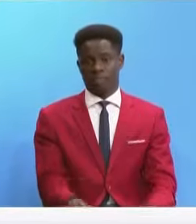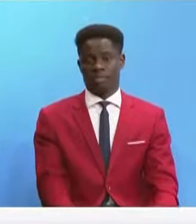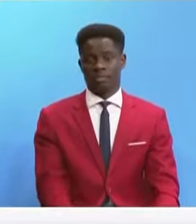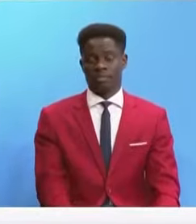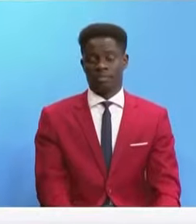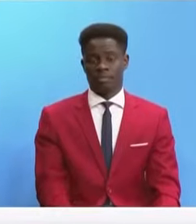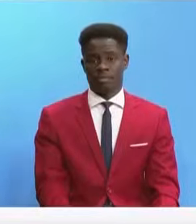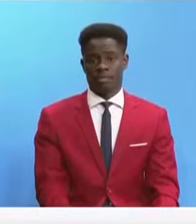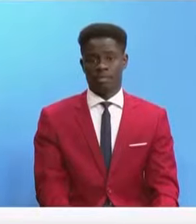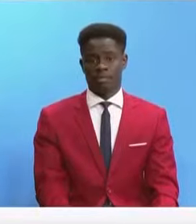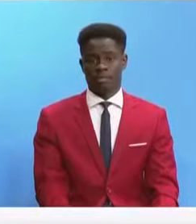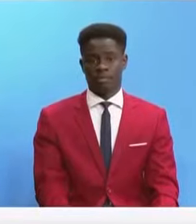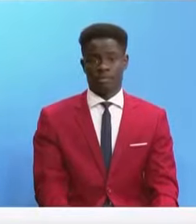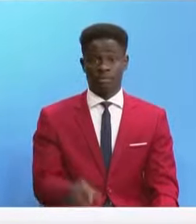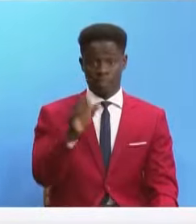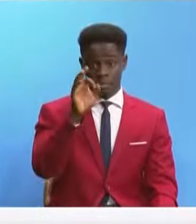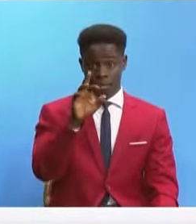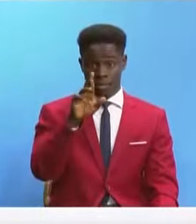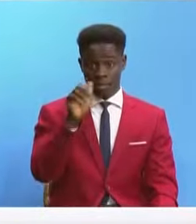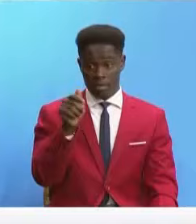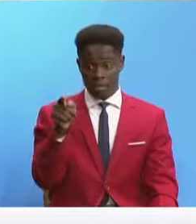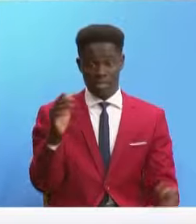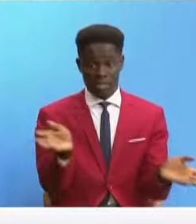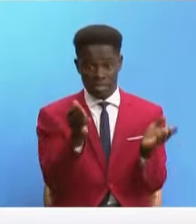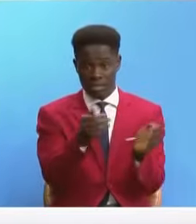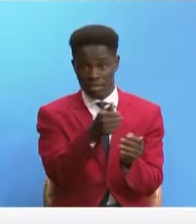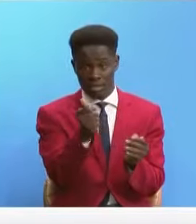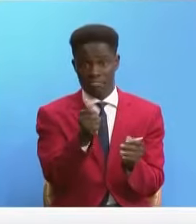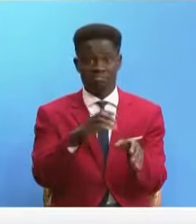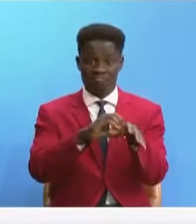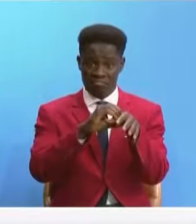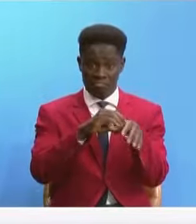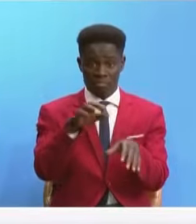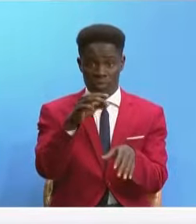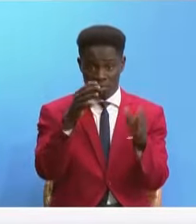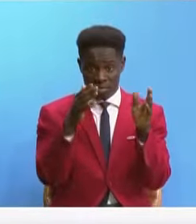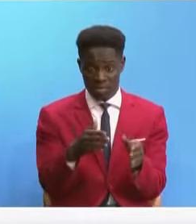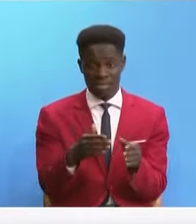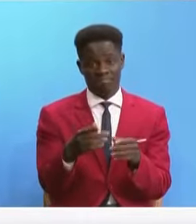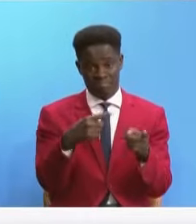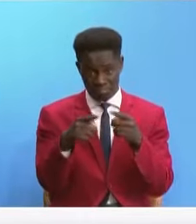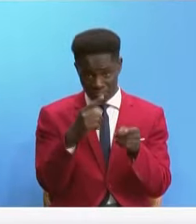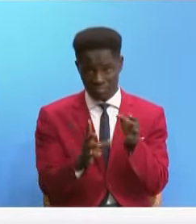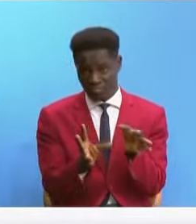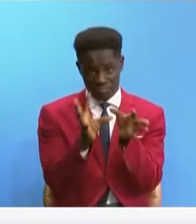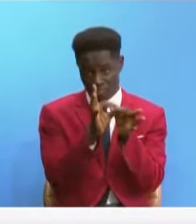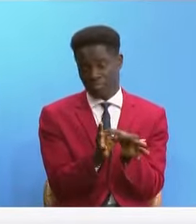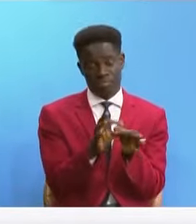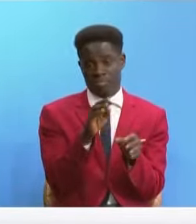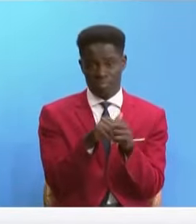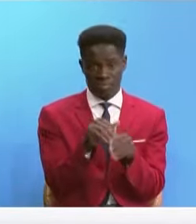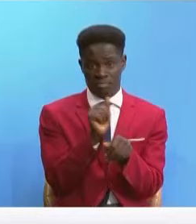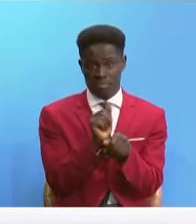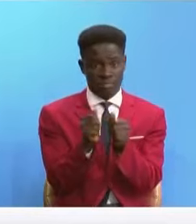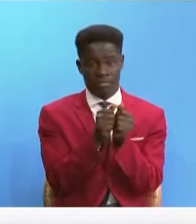stakeholders to be part of the second round winter maize program that will soon be introduced. We are happy, and our appeal is